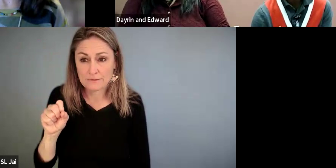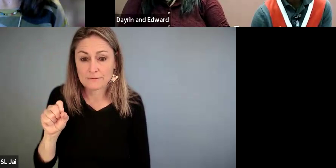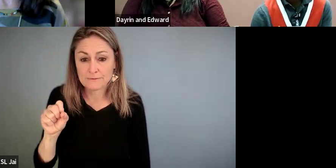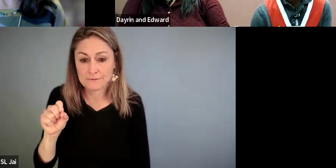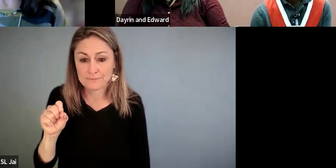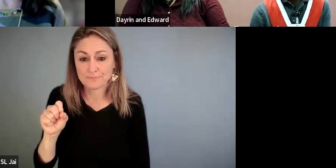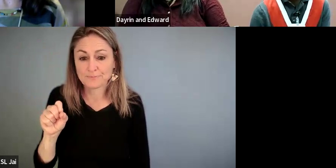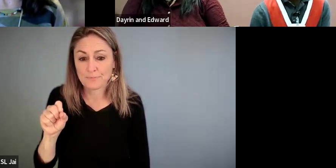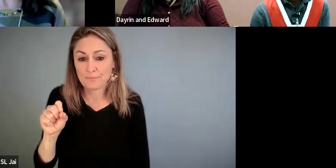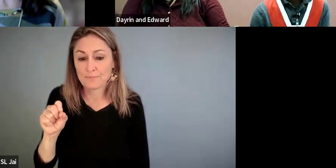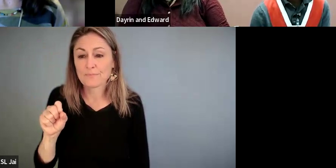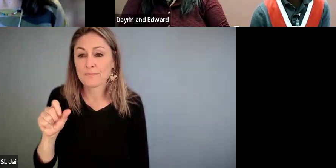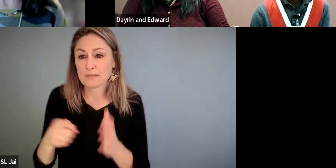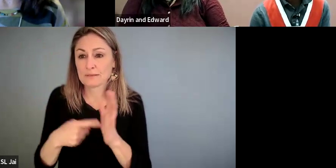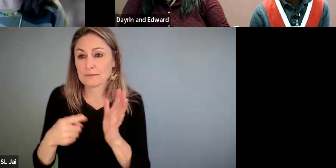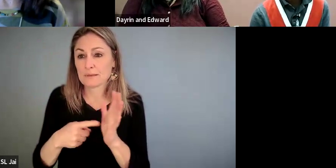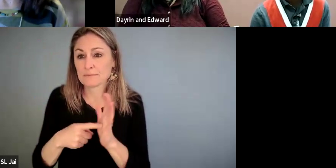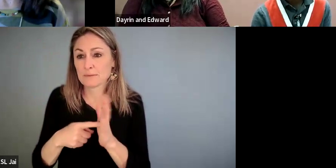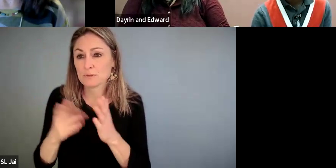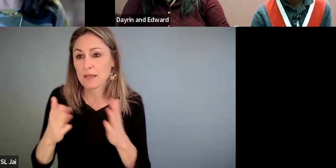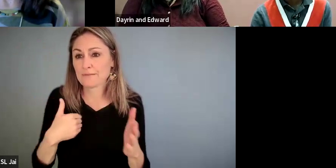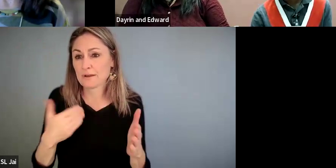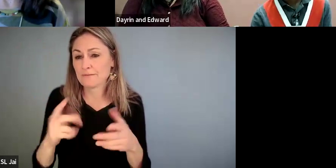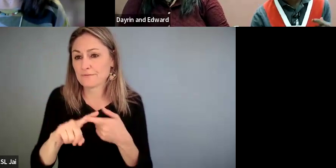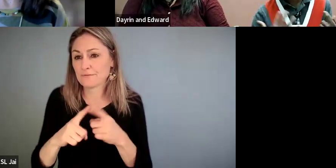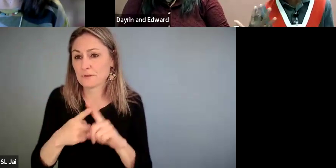friend. I being a